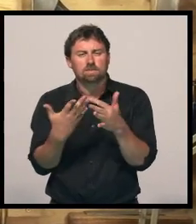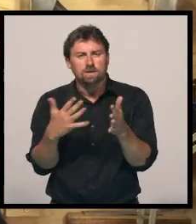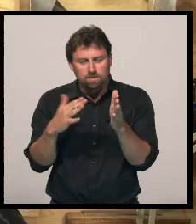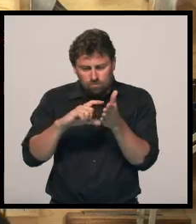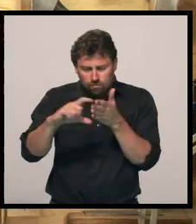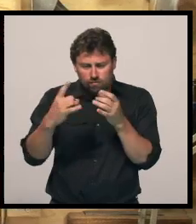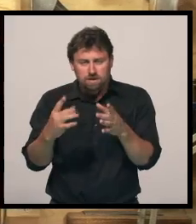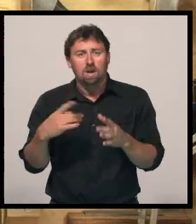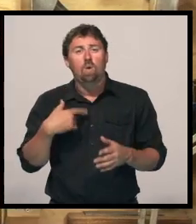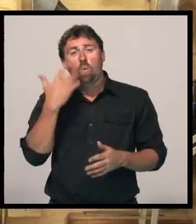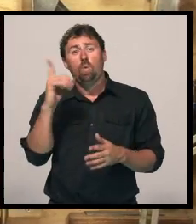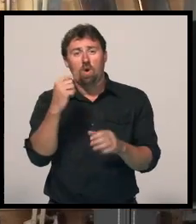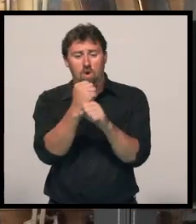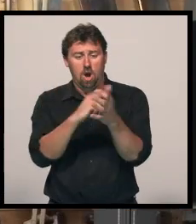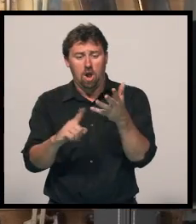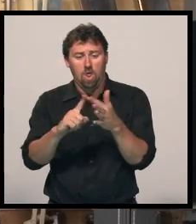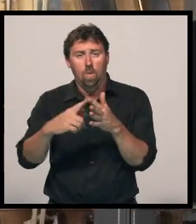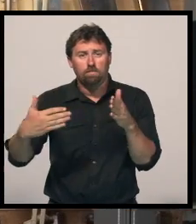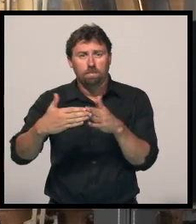is I glue the ends.